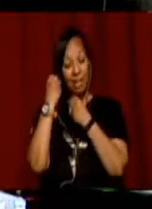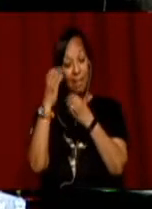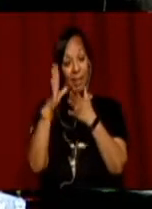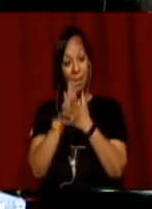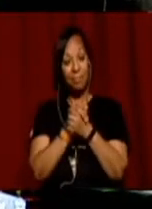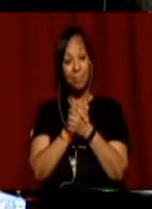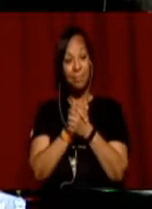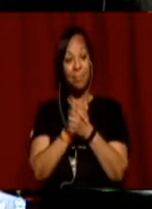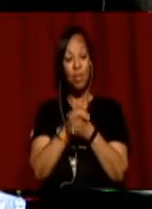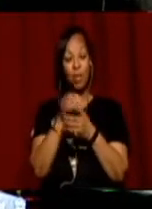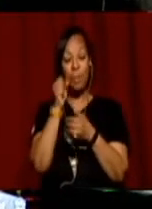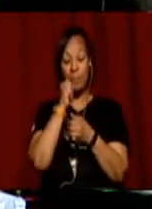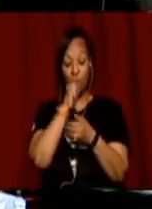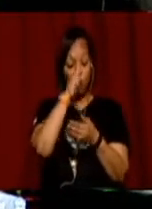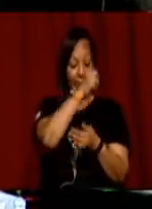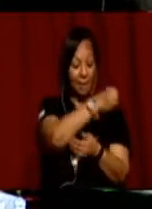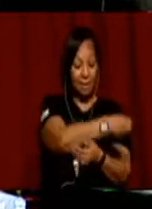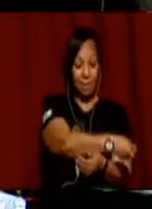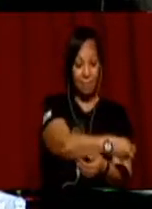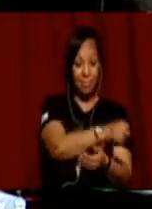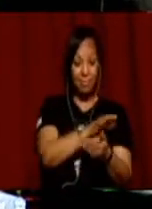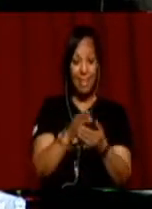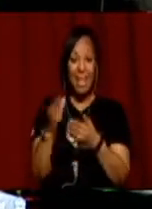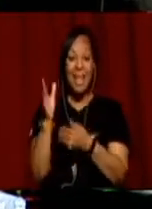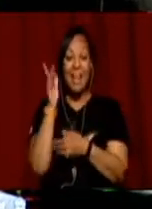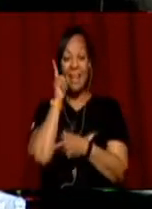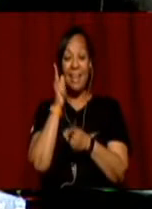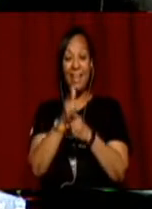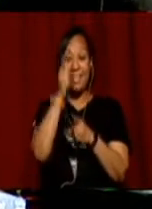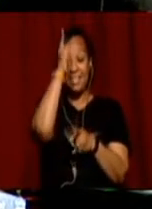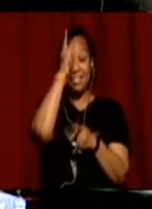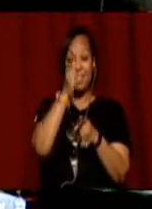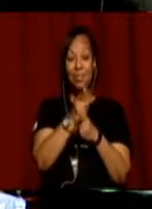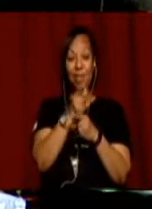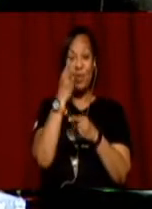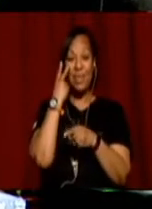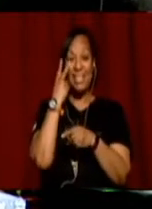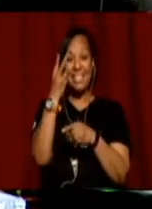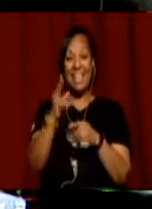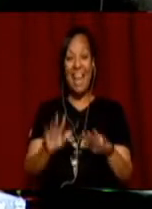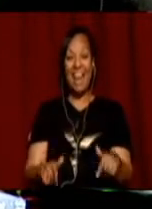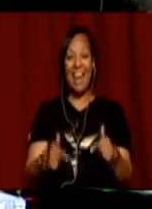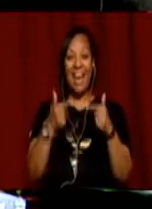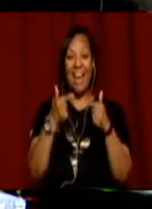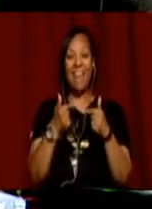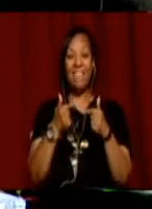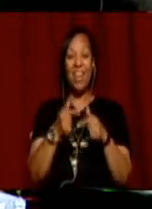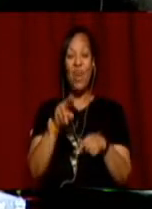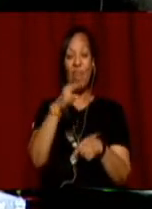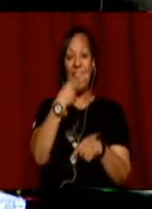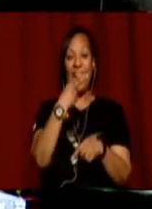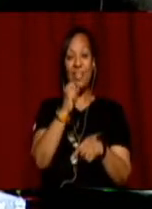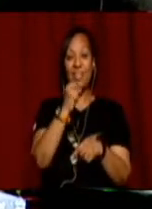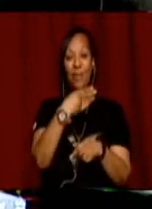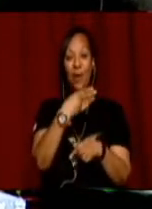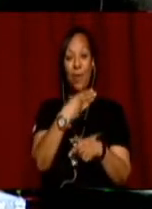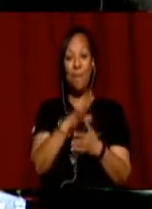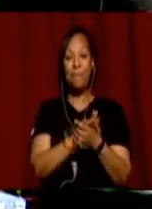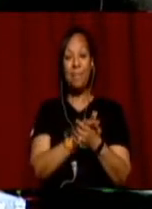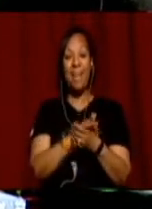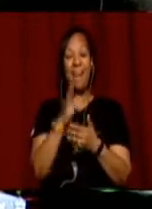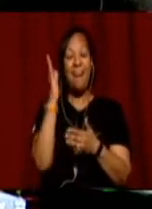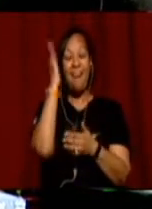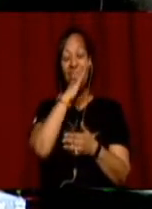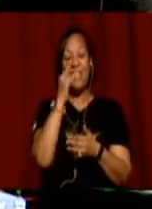the result. You could put your mic down. And ladies and gentlemen, you are seeing it here live at the House of Hope. I've